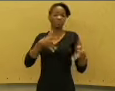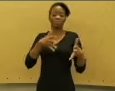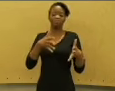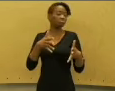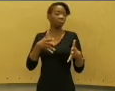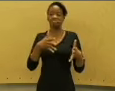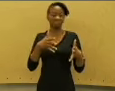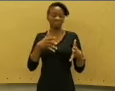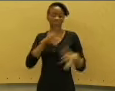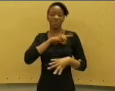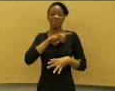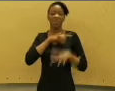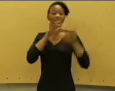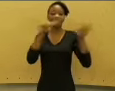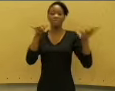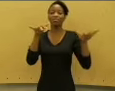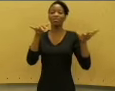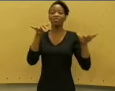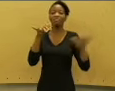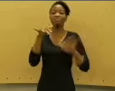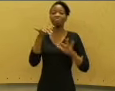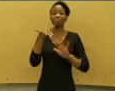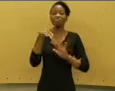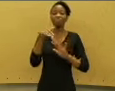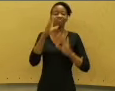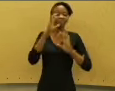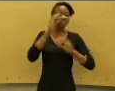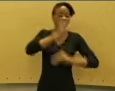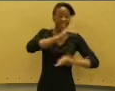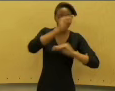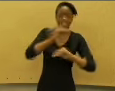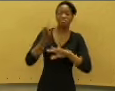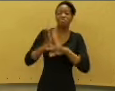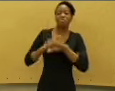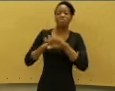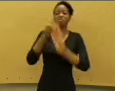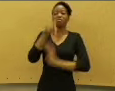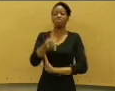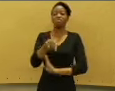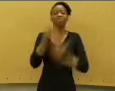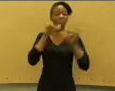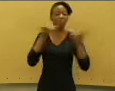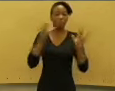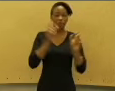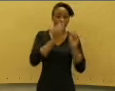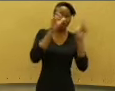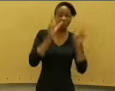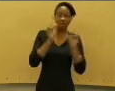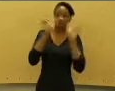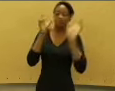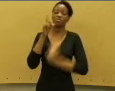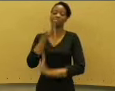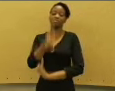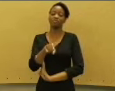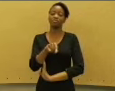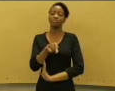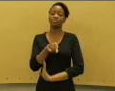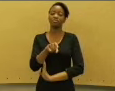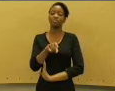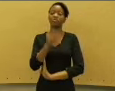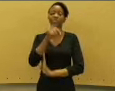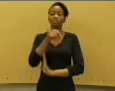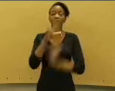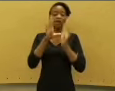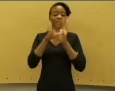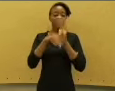information, I decided to get on the internet and start talking about this. So let's reach out. Who's talking to the